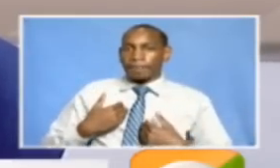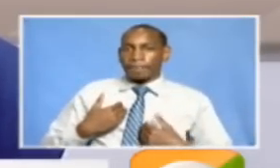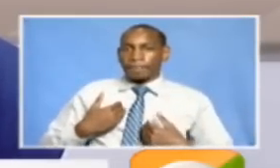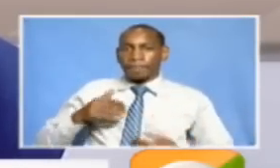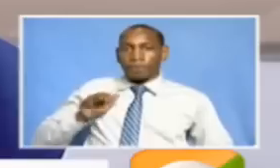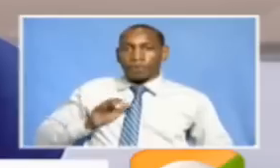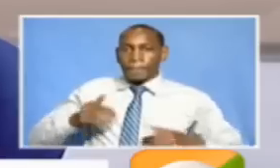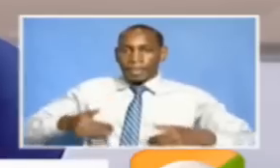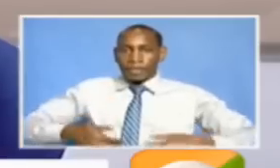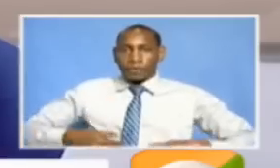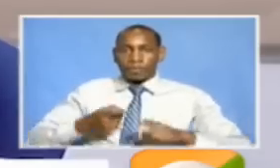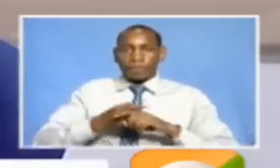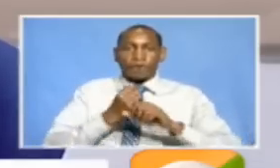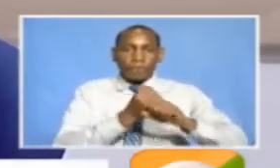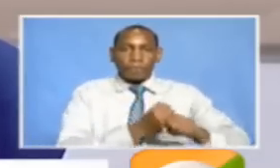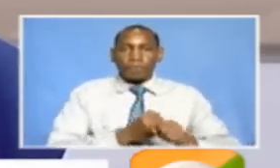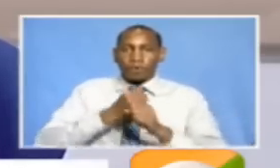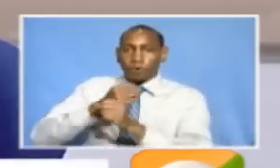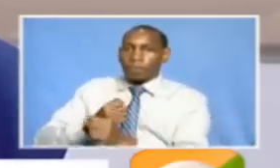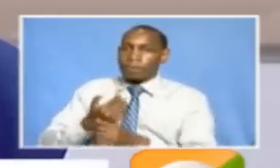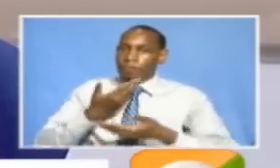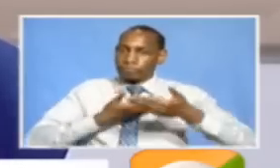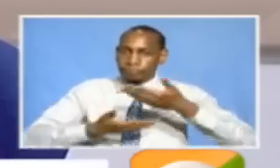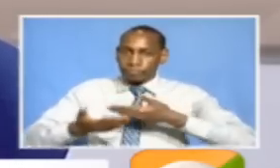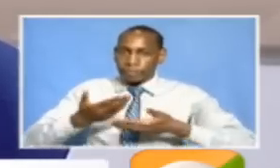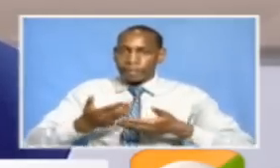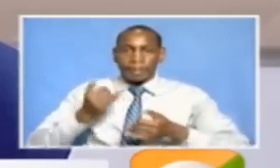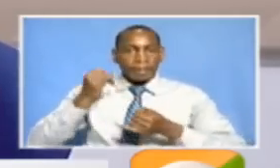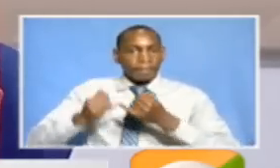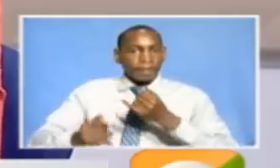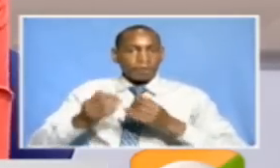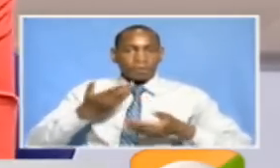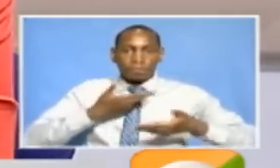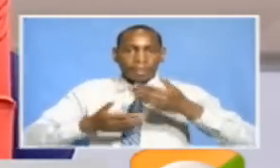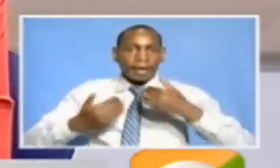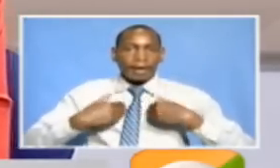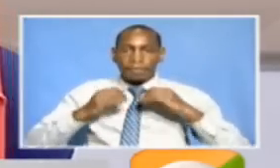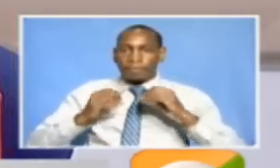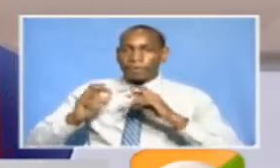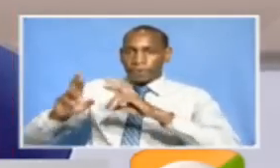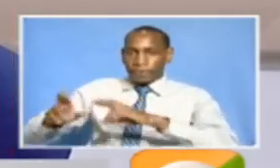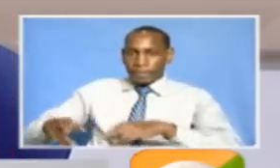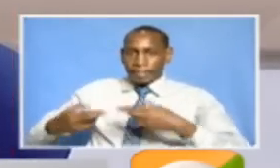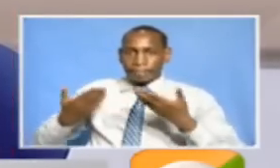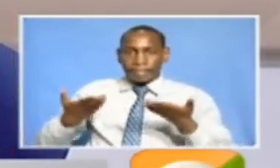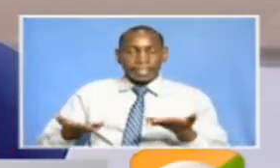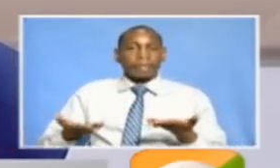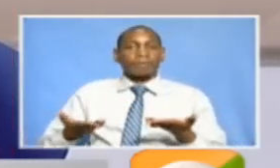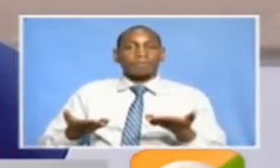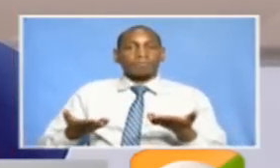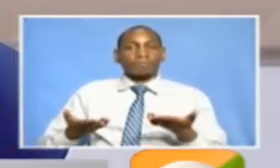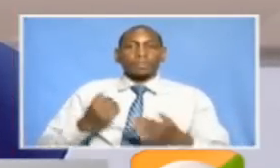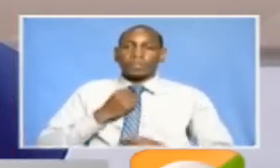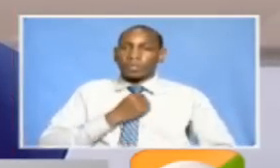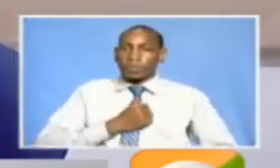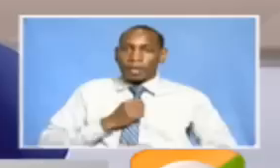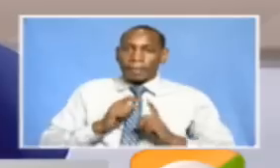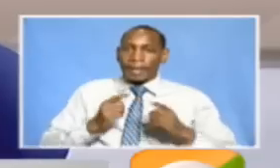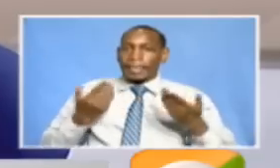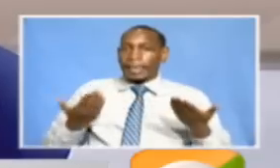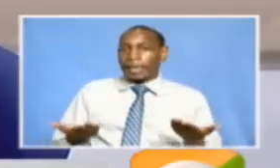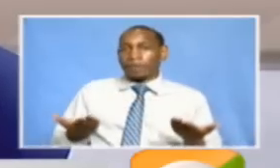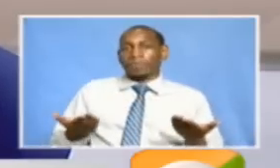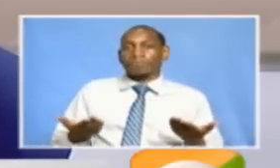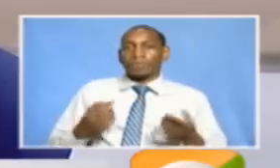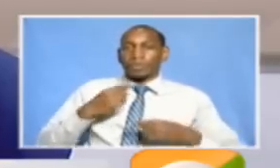about today. And I know this is not, won't be the last conversation that I have on rape in this studio, unfortunately. But how do we take